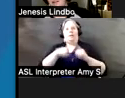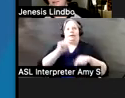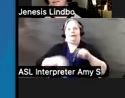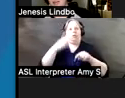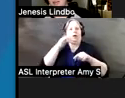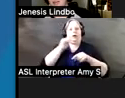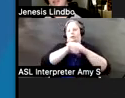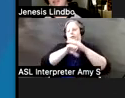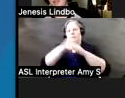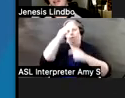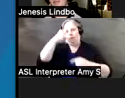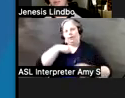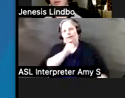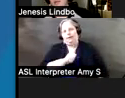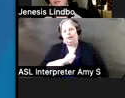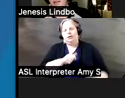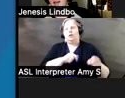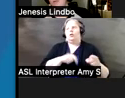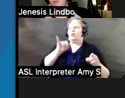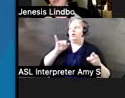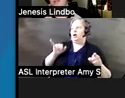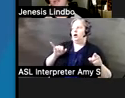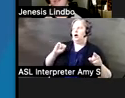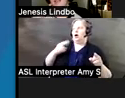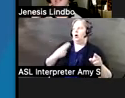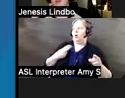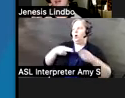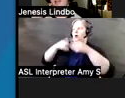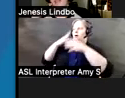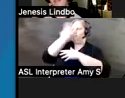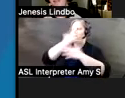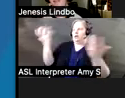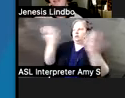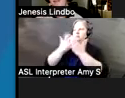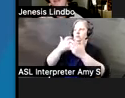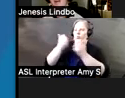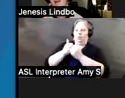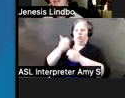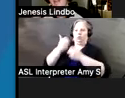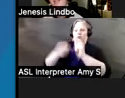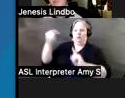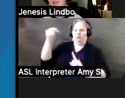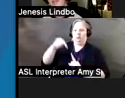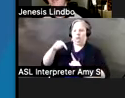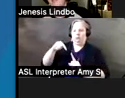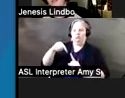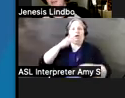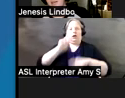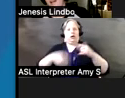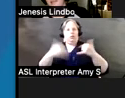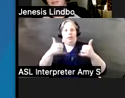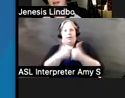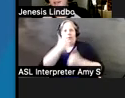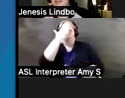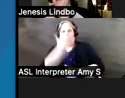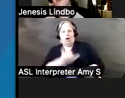not accessible to me. So then they have a person, an actual person that is behind, I can't play this